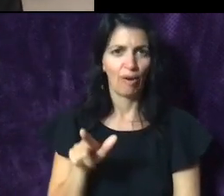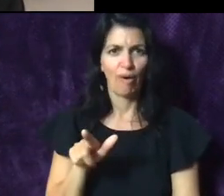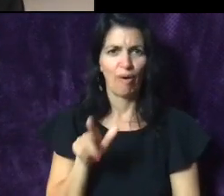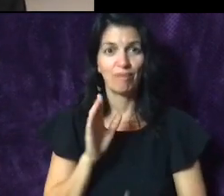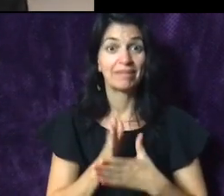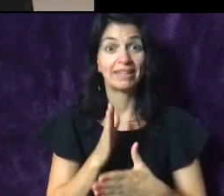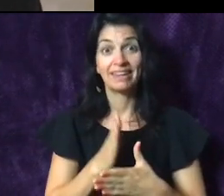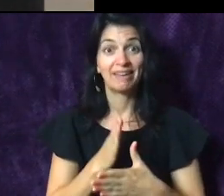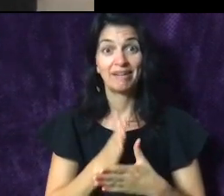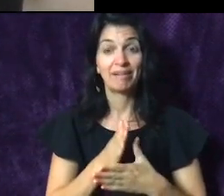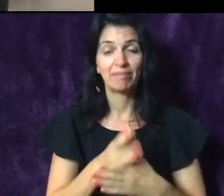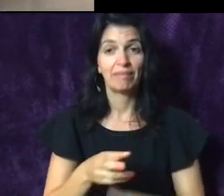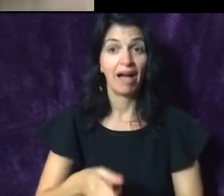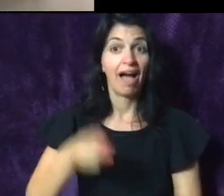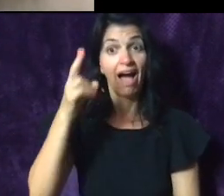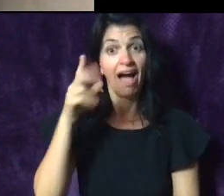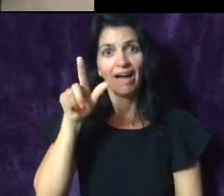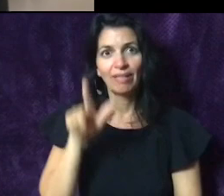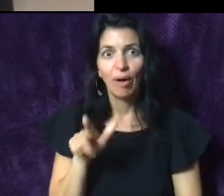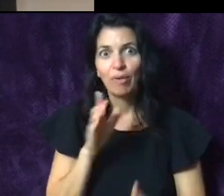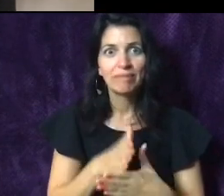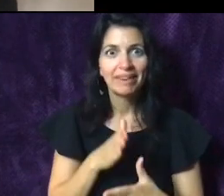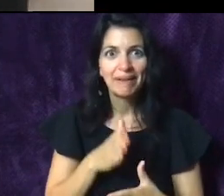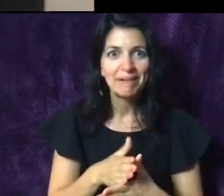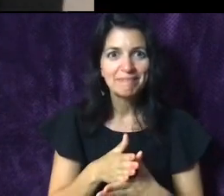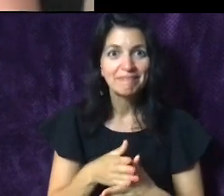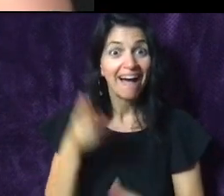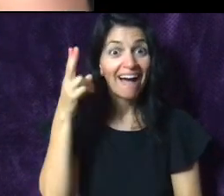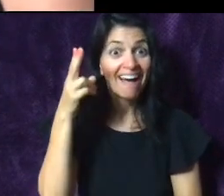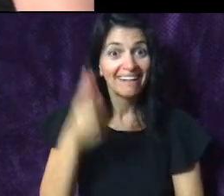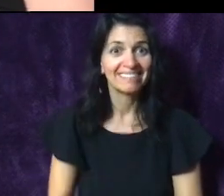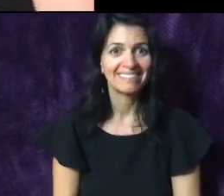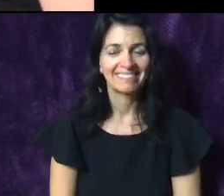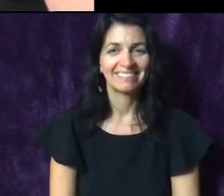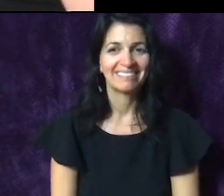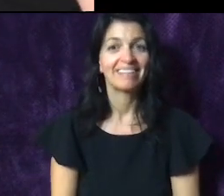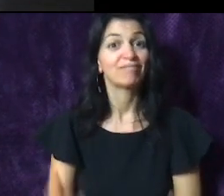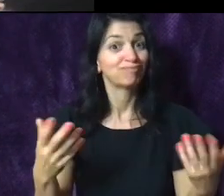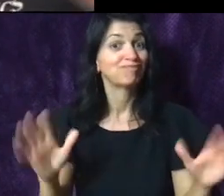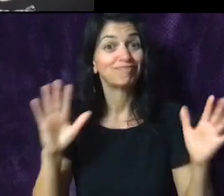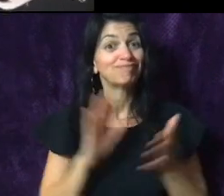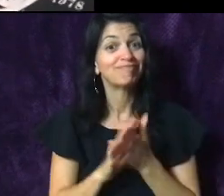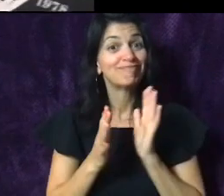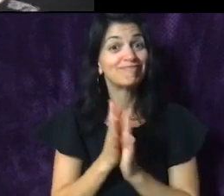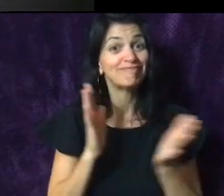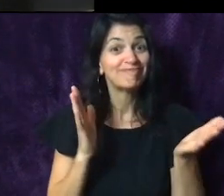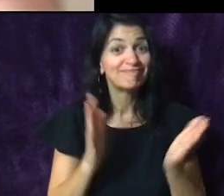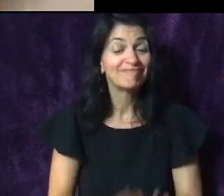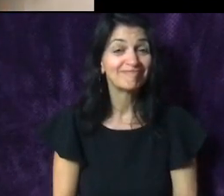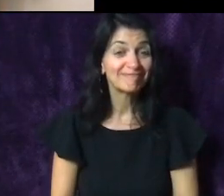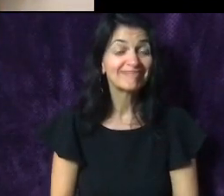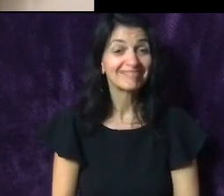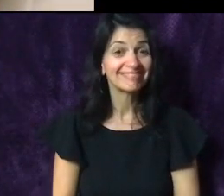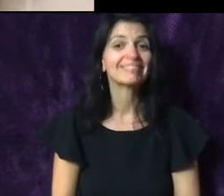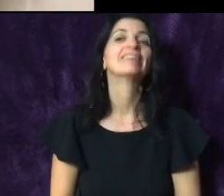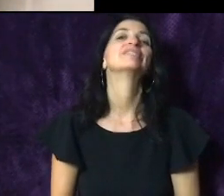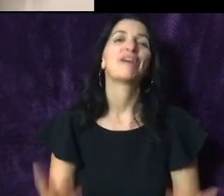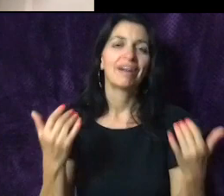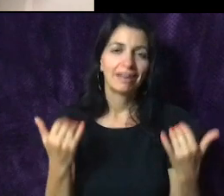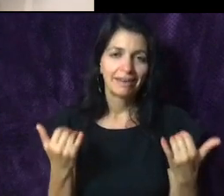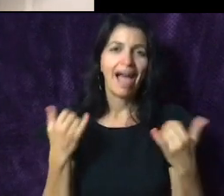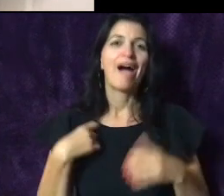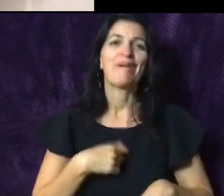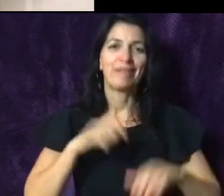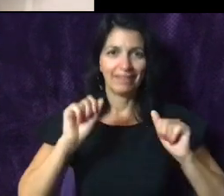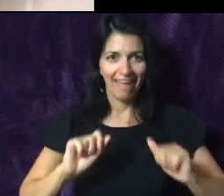low, medium, high, low, medium, high. And there we have it. So